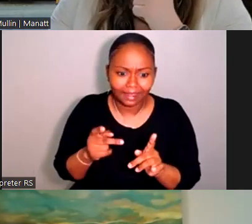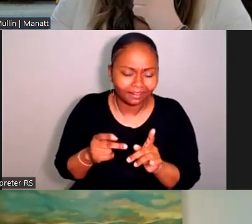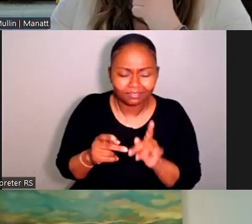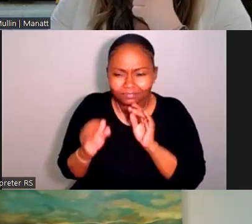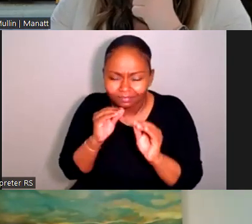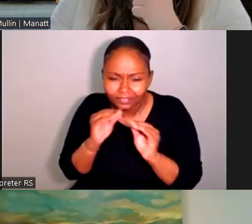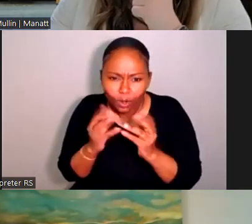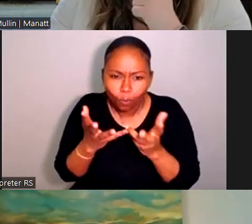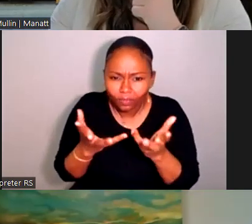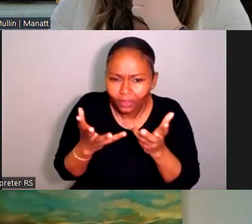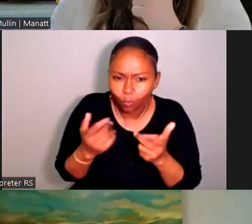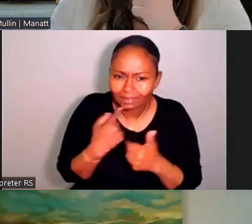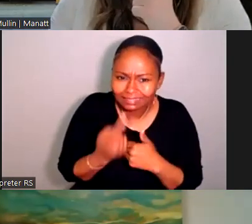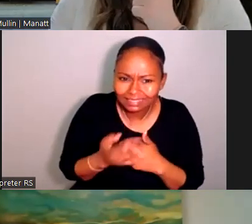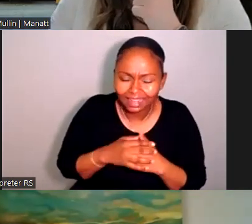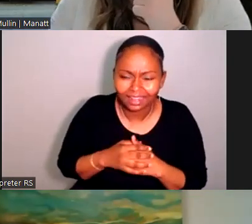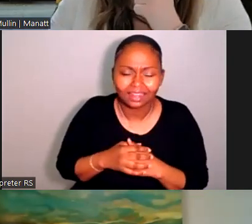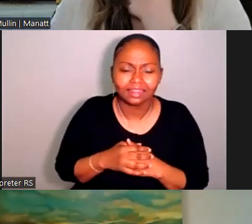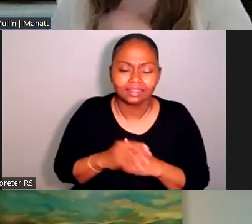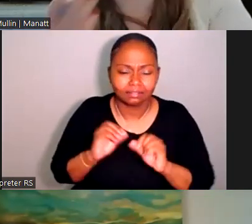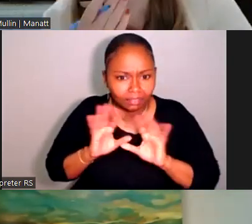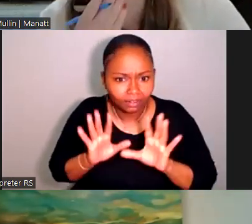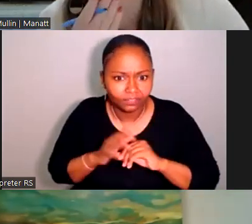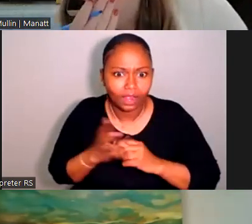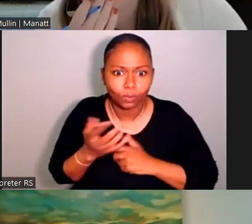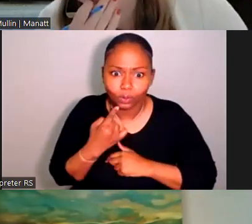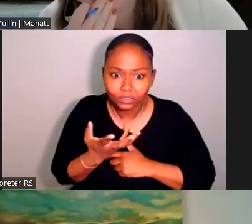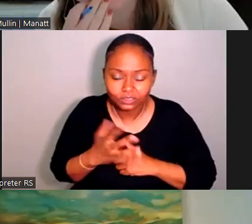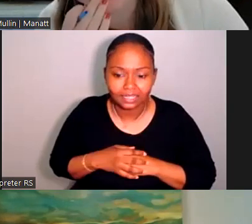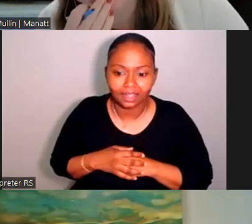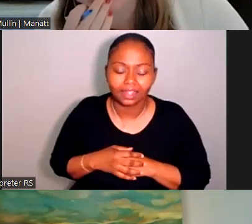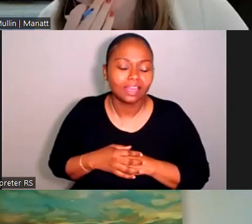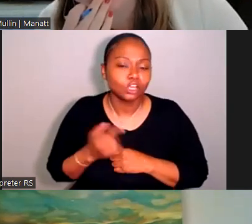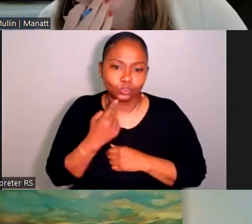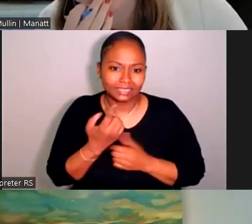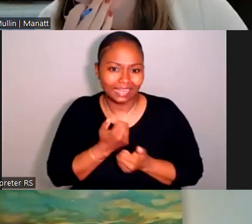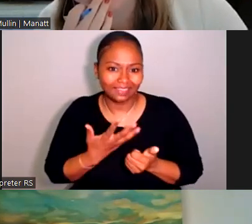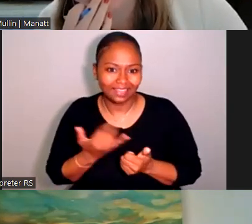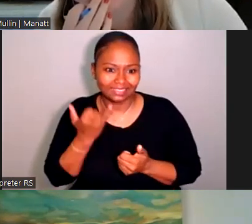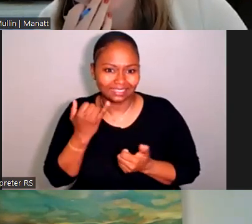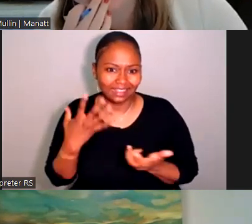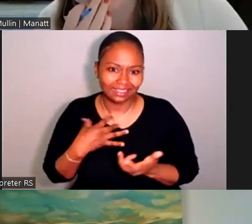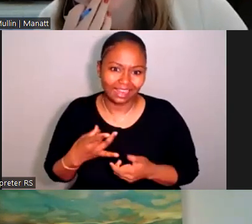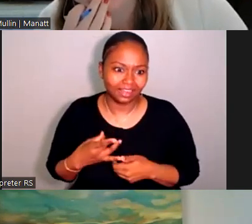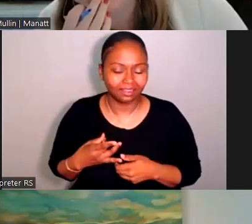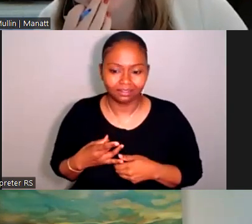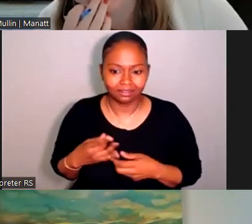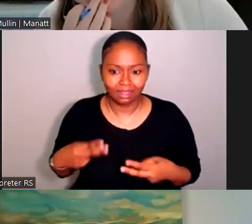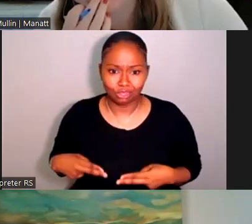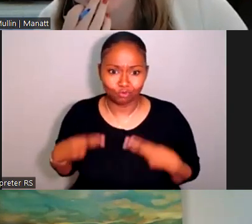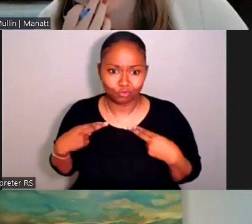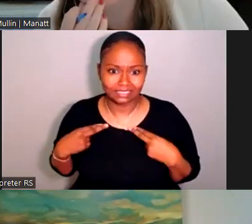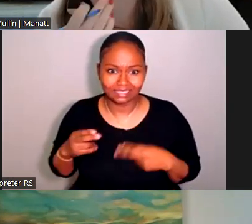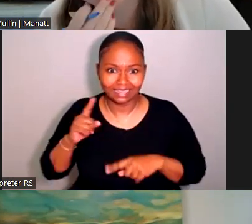into this discussion. I think saying things like the resident is unable to speak for themselves, I think that's actually not a very clear